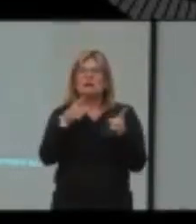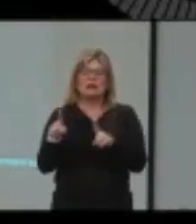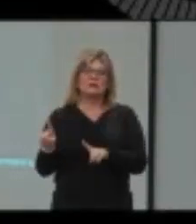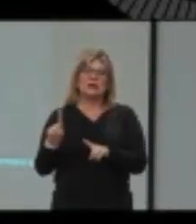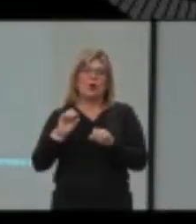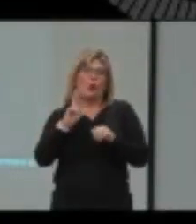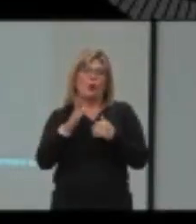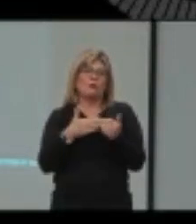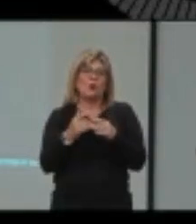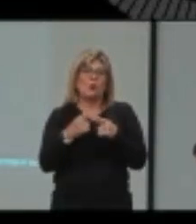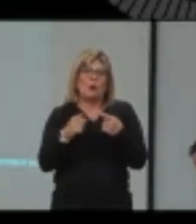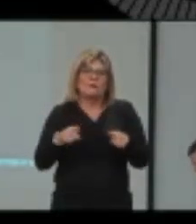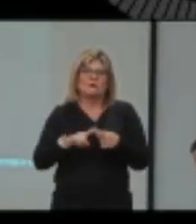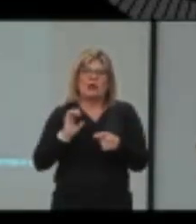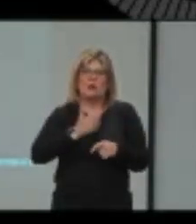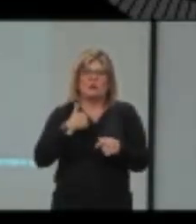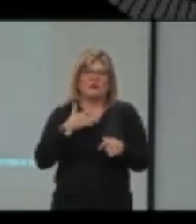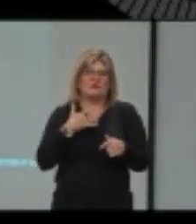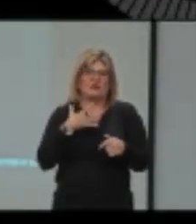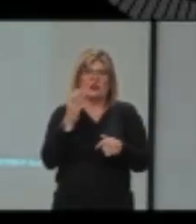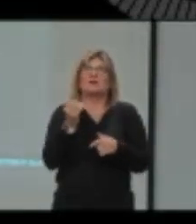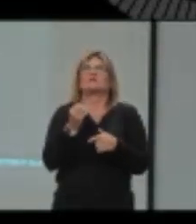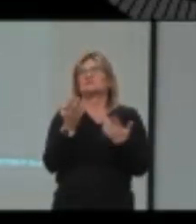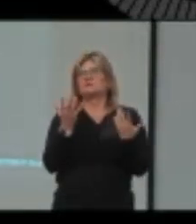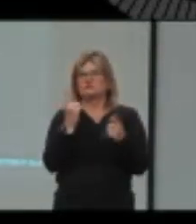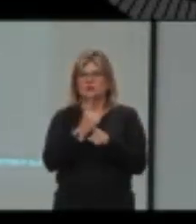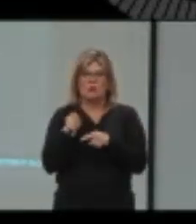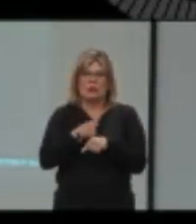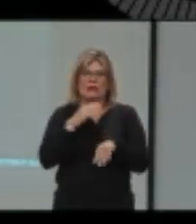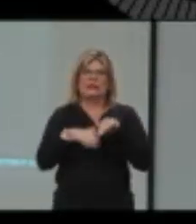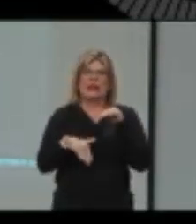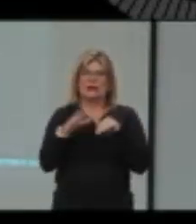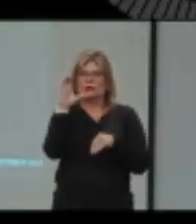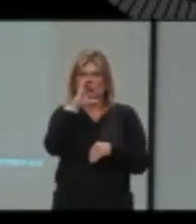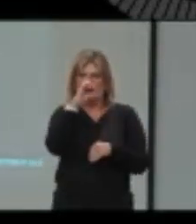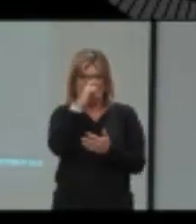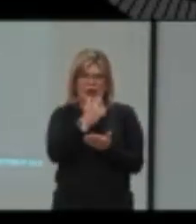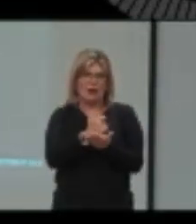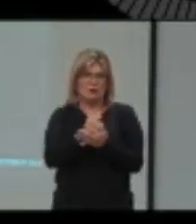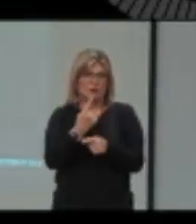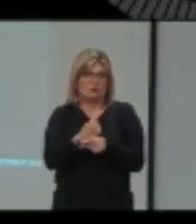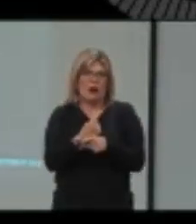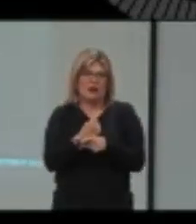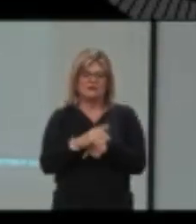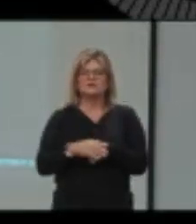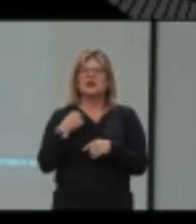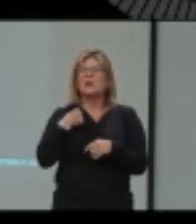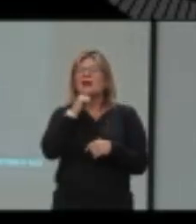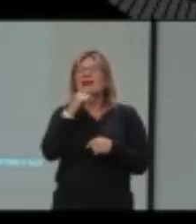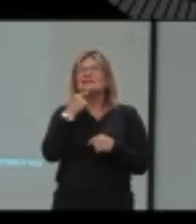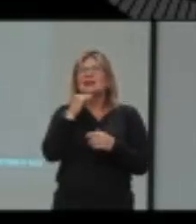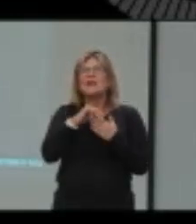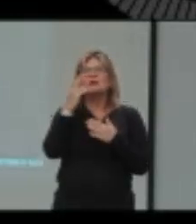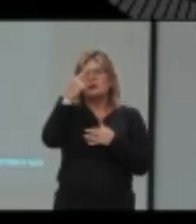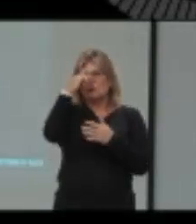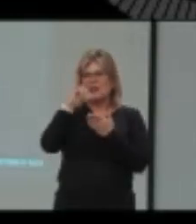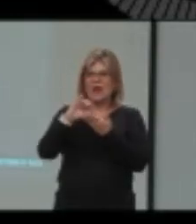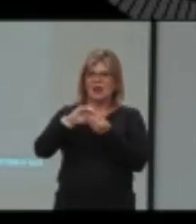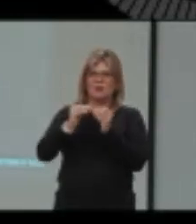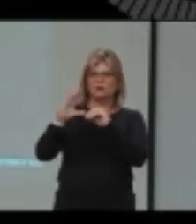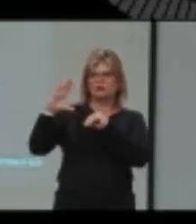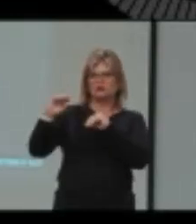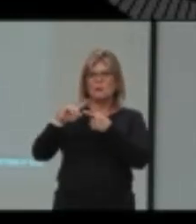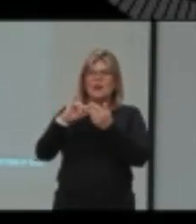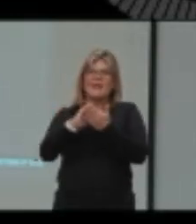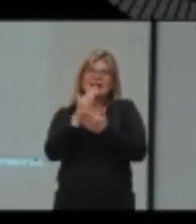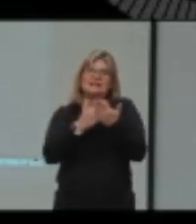feel. And God forbid seeking help for it, right? And I'm not saying that that's the reason for these numbers, but I am saying that that's part of it.